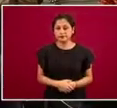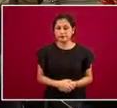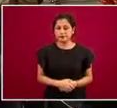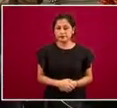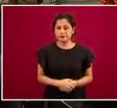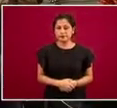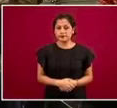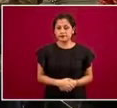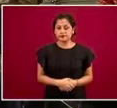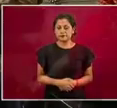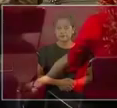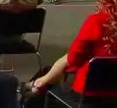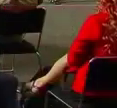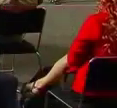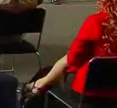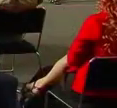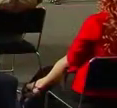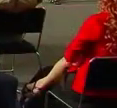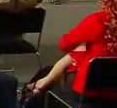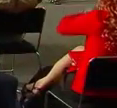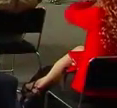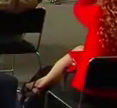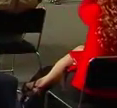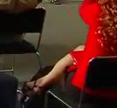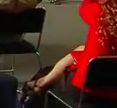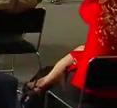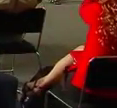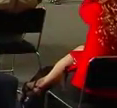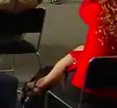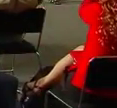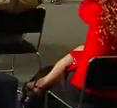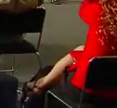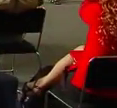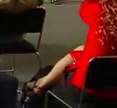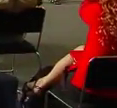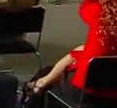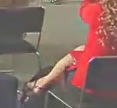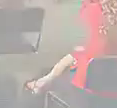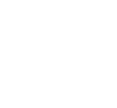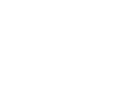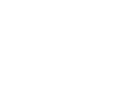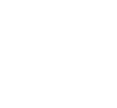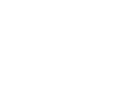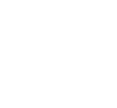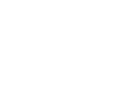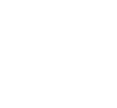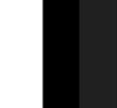conditions for workers to stop going to work in person. Thank you very much.